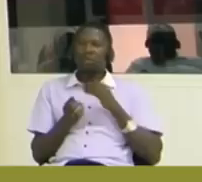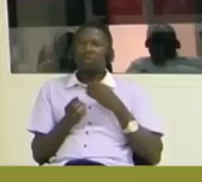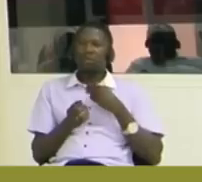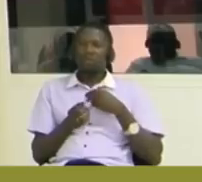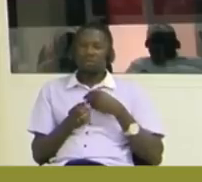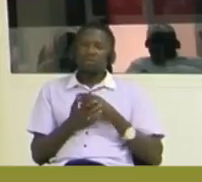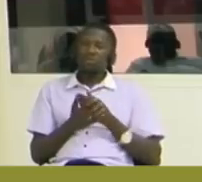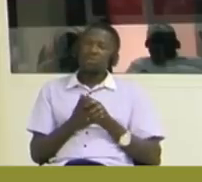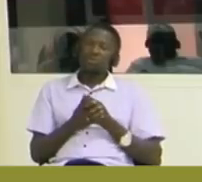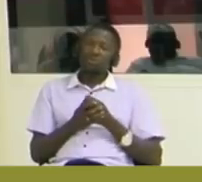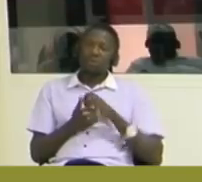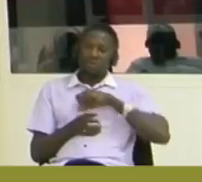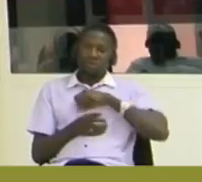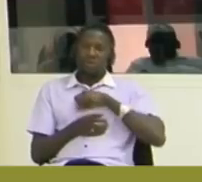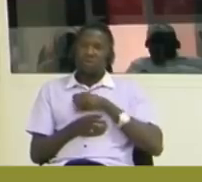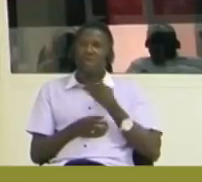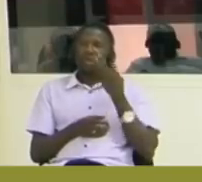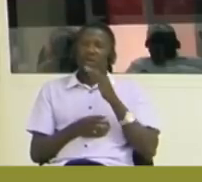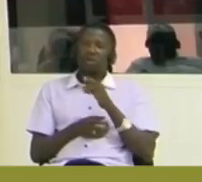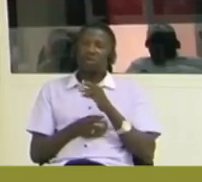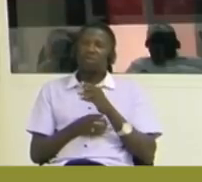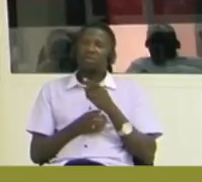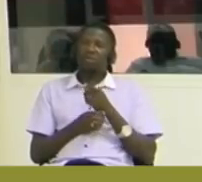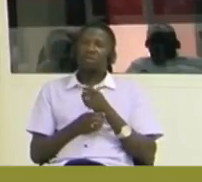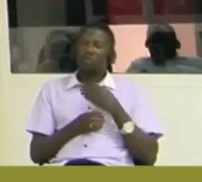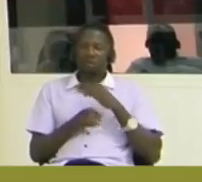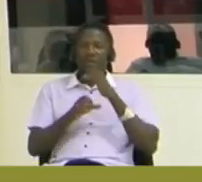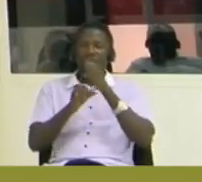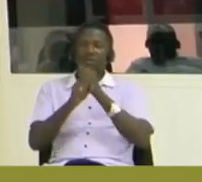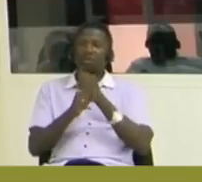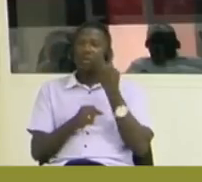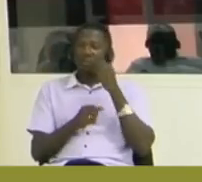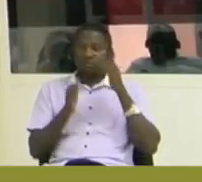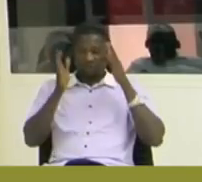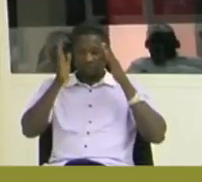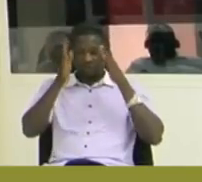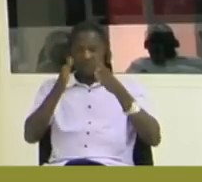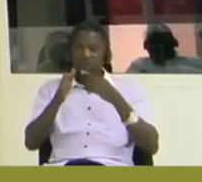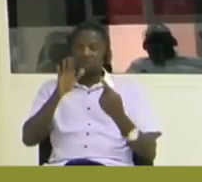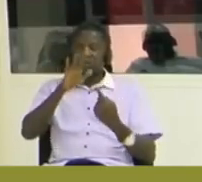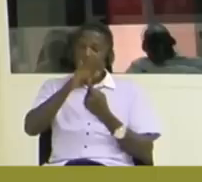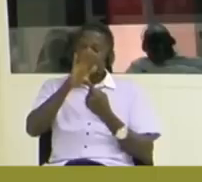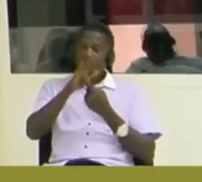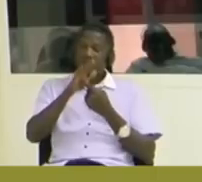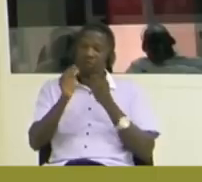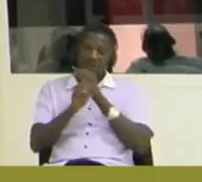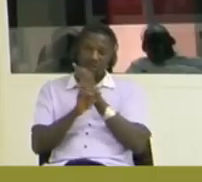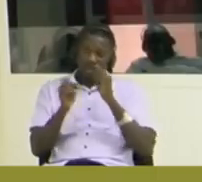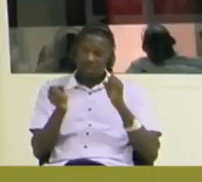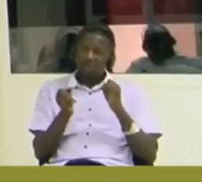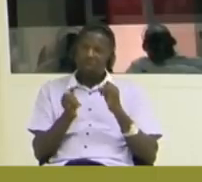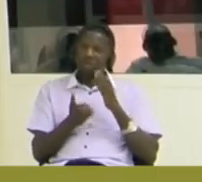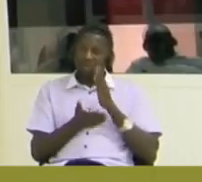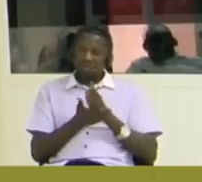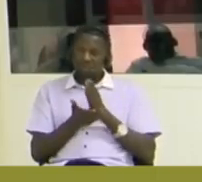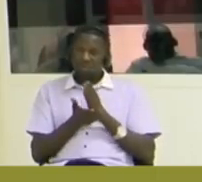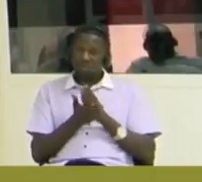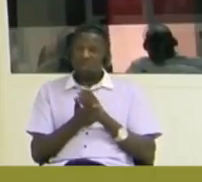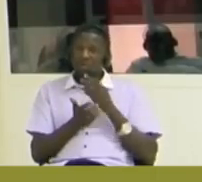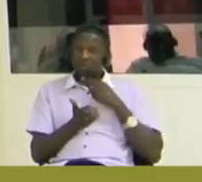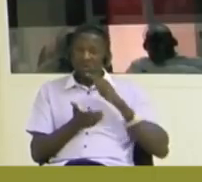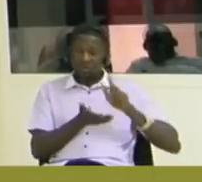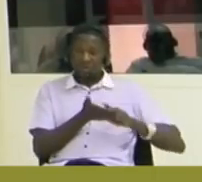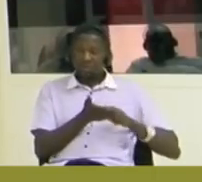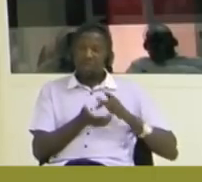yourself, but it would be helpful if we focus on the important issues. Obviously, the